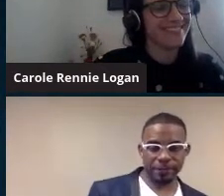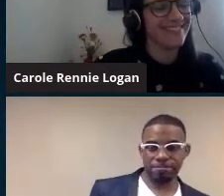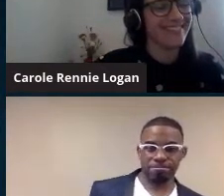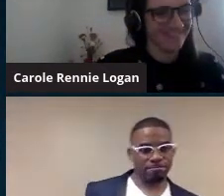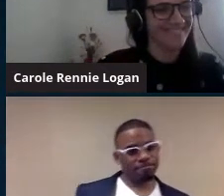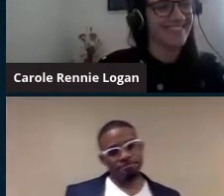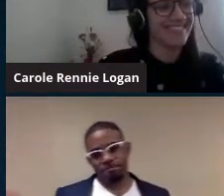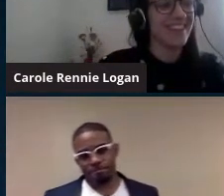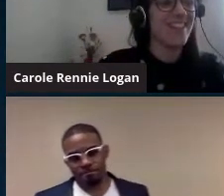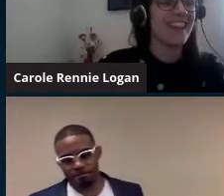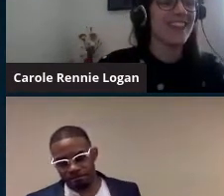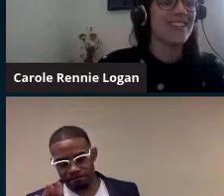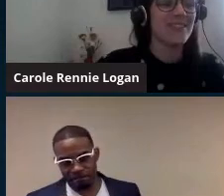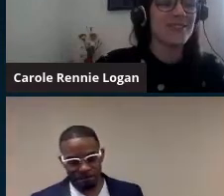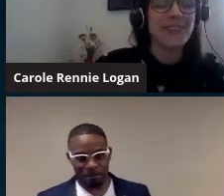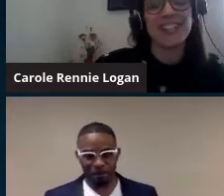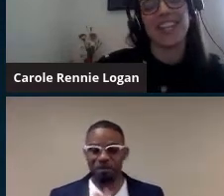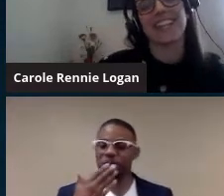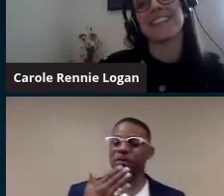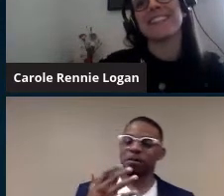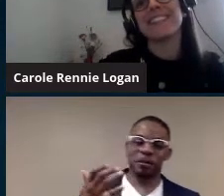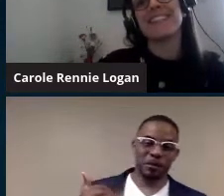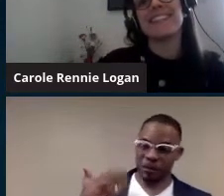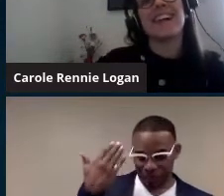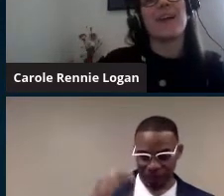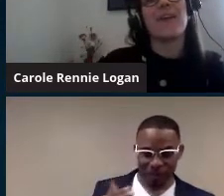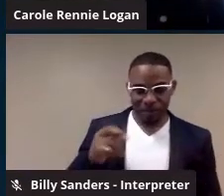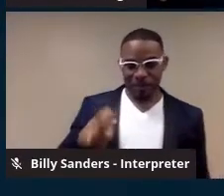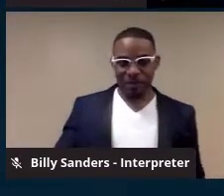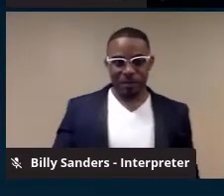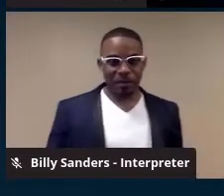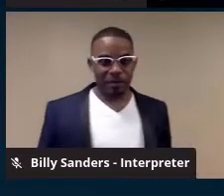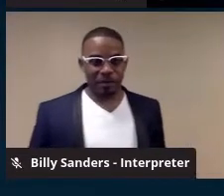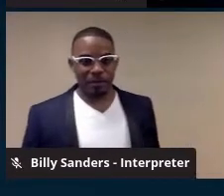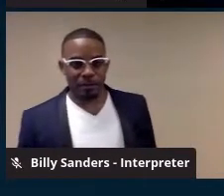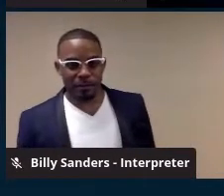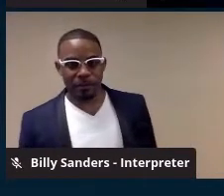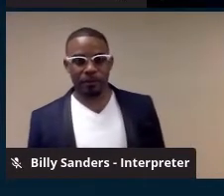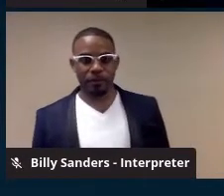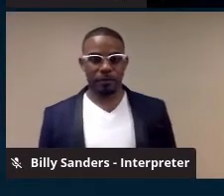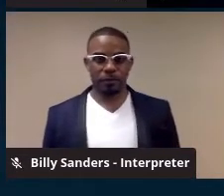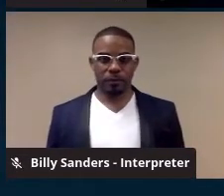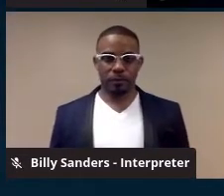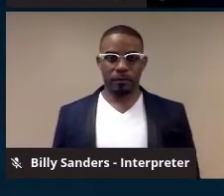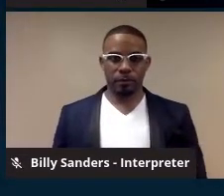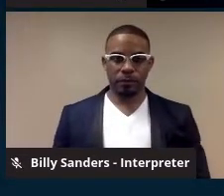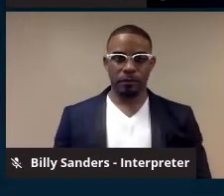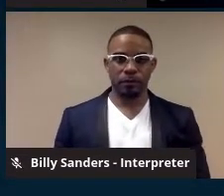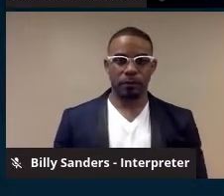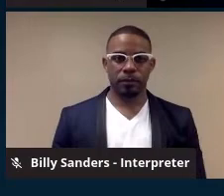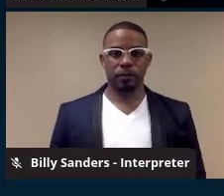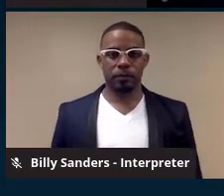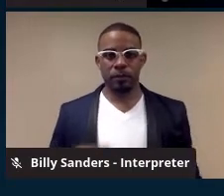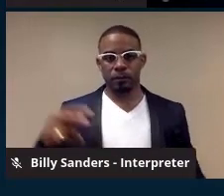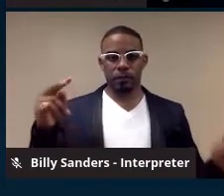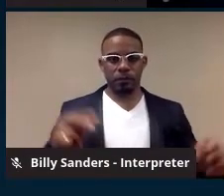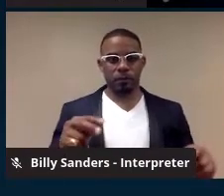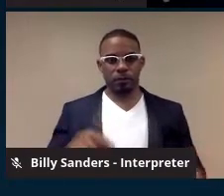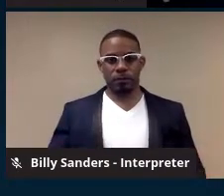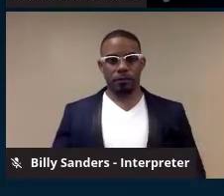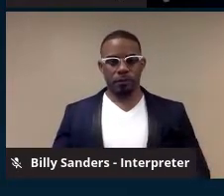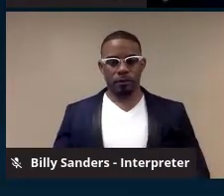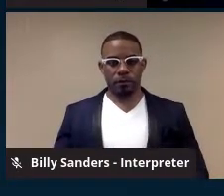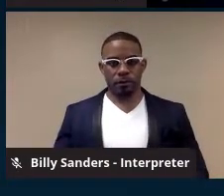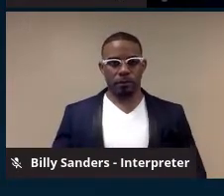mind. Continue, please. Thank you so much, Henk. And let's have a look at the layout. Let's zoom in on